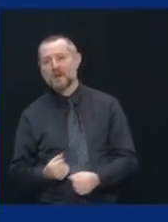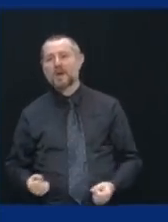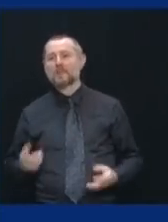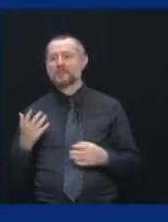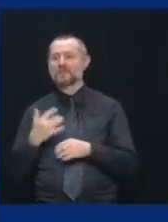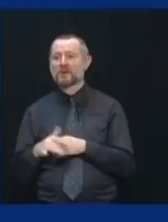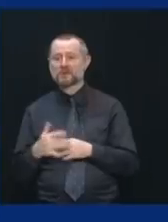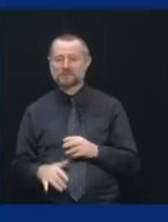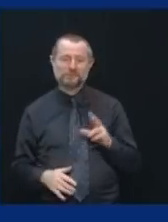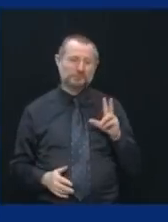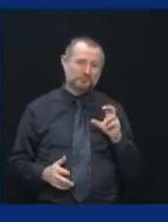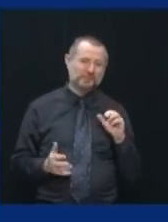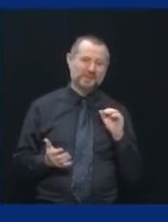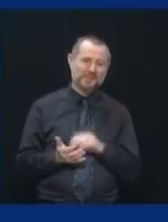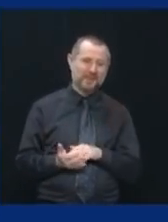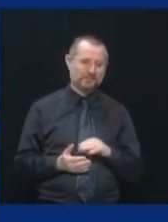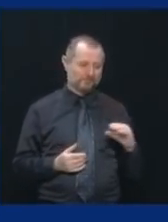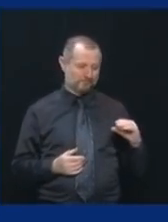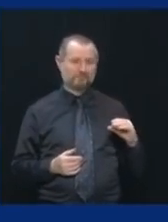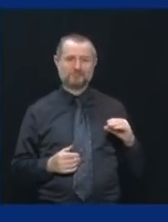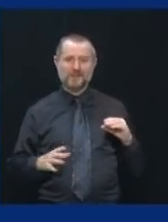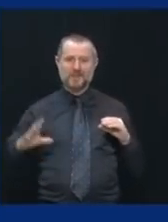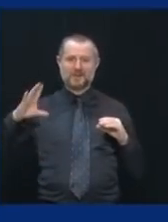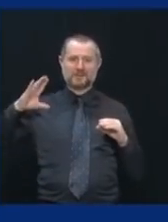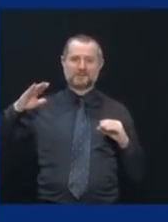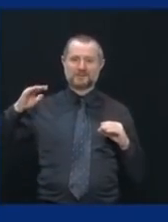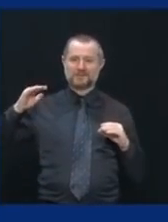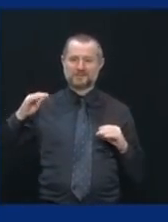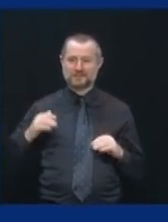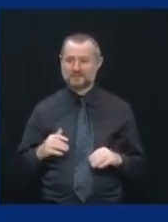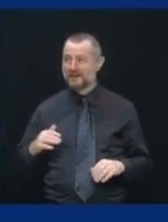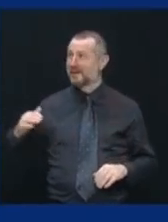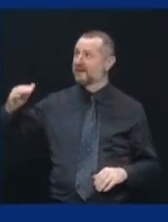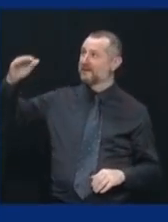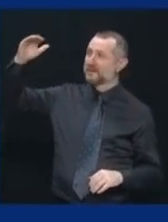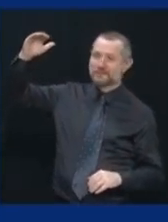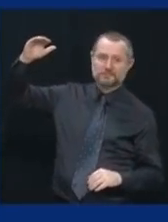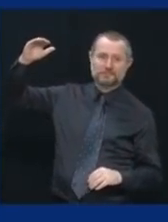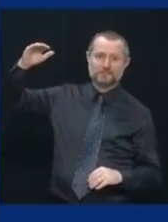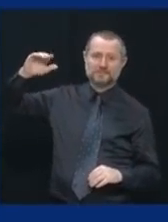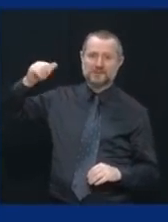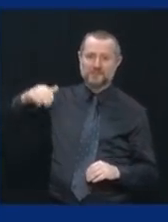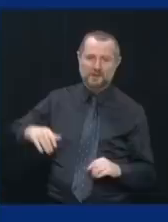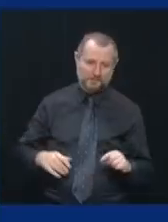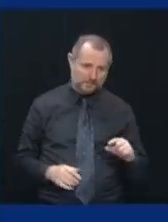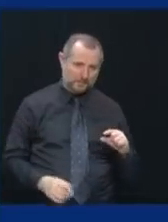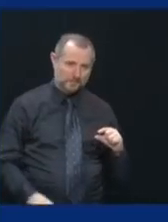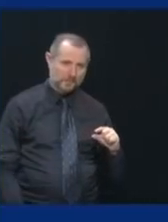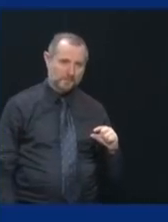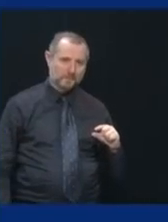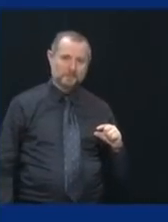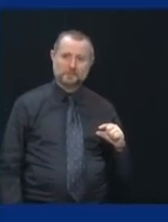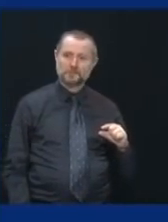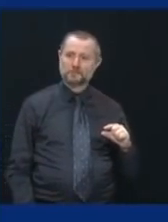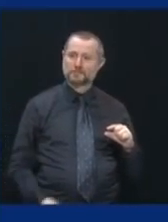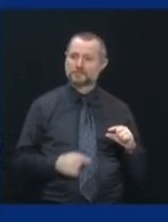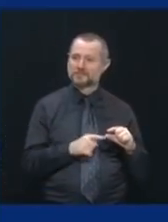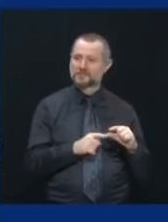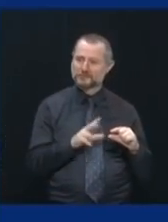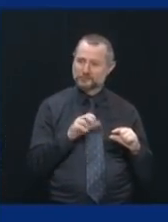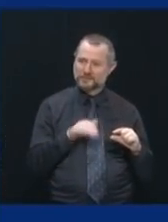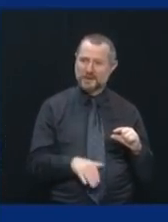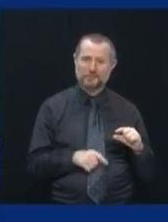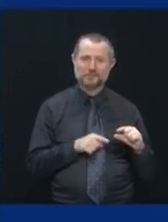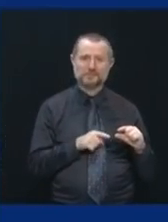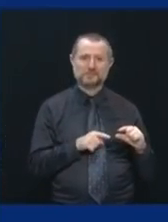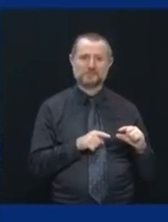300,000 vaccines. 10 million New Yorkers are chasing 300,000 vaccines every week.